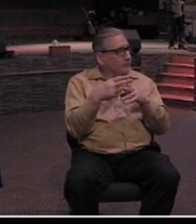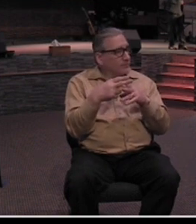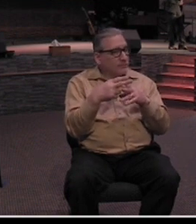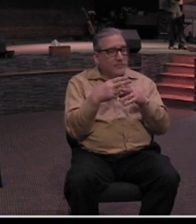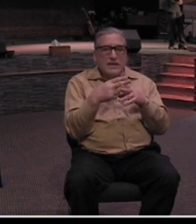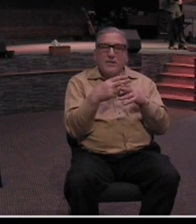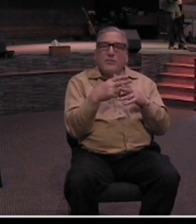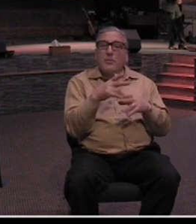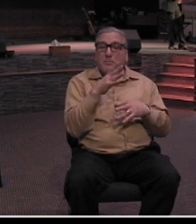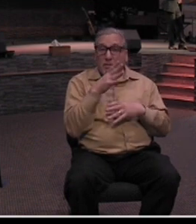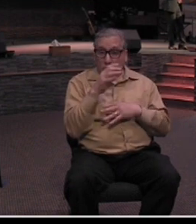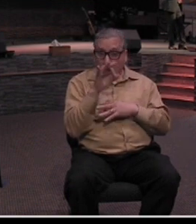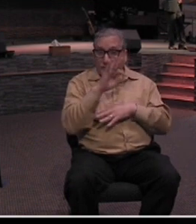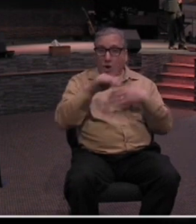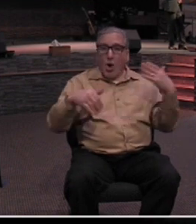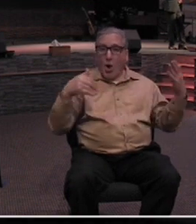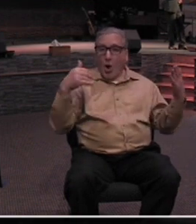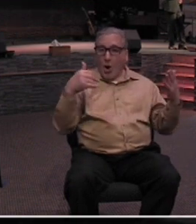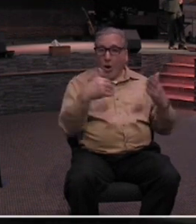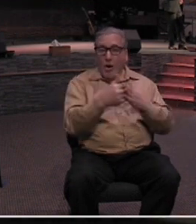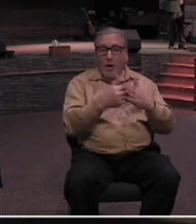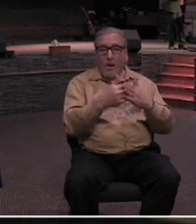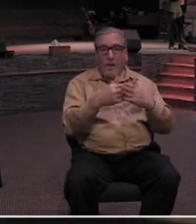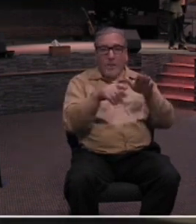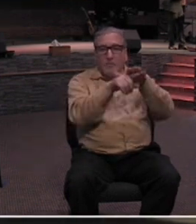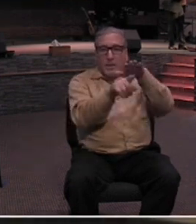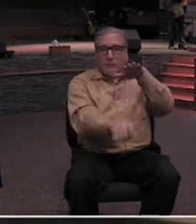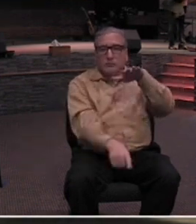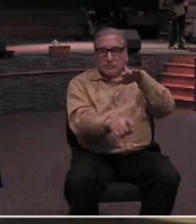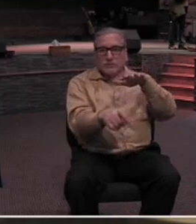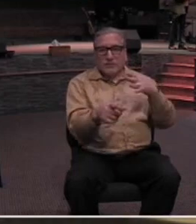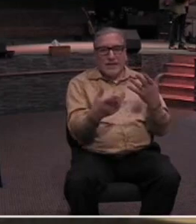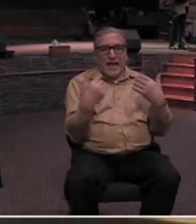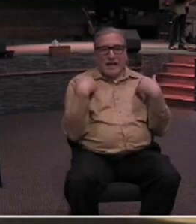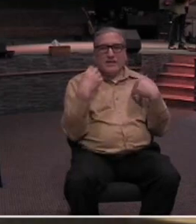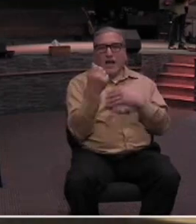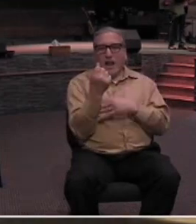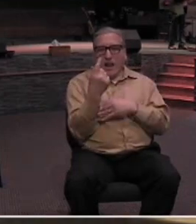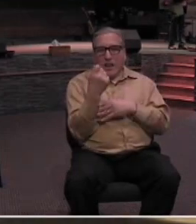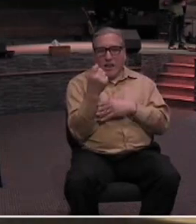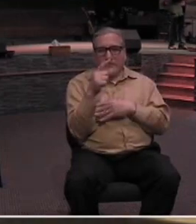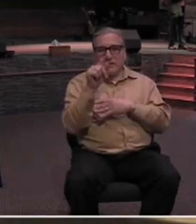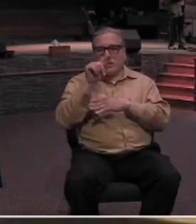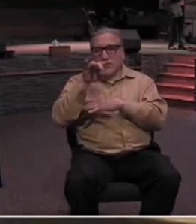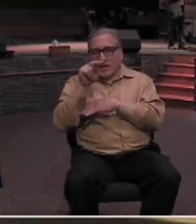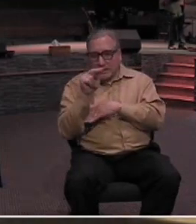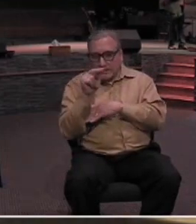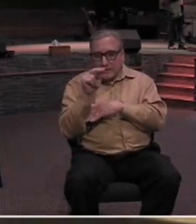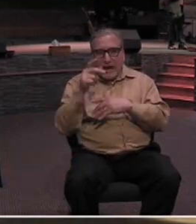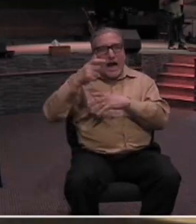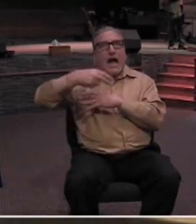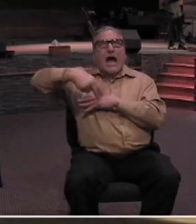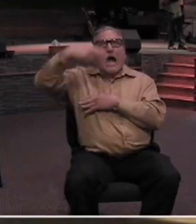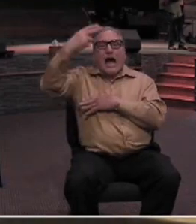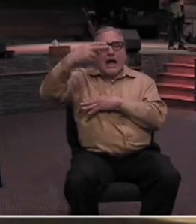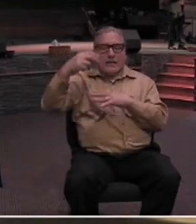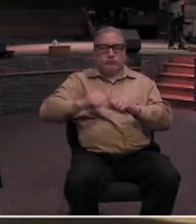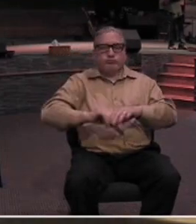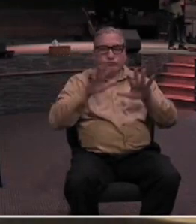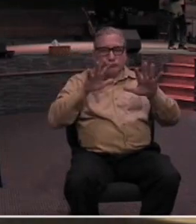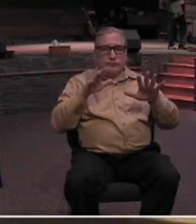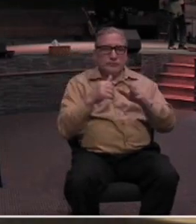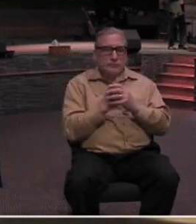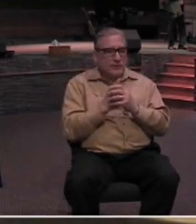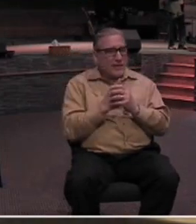kilograms. The mother of all bombs is packed with 11 tons of high explosives. On